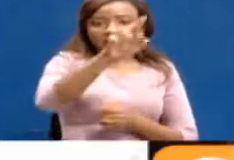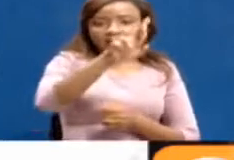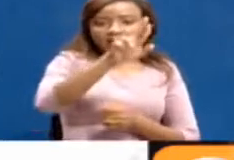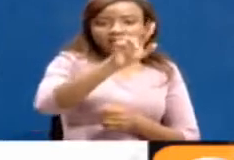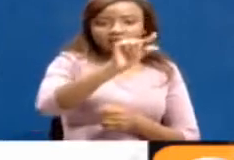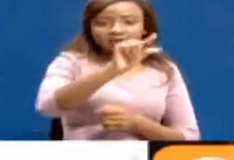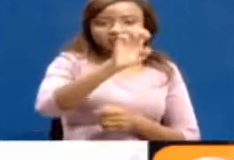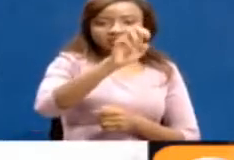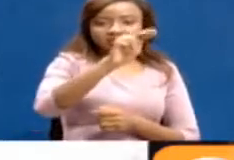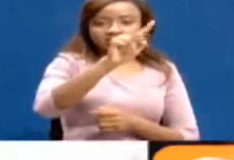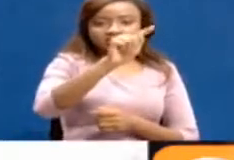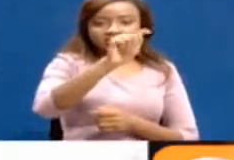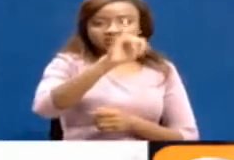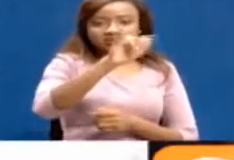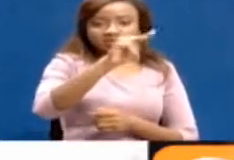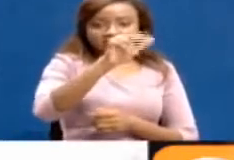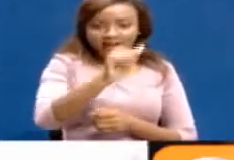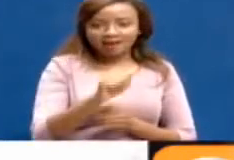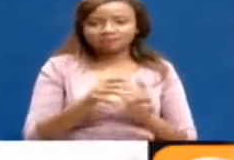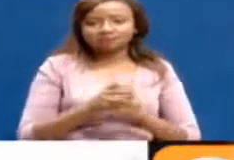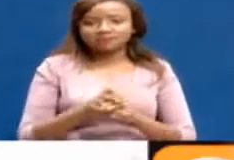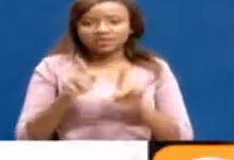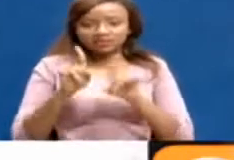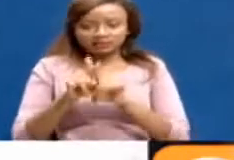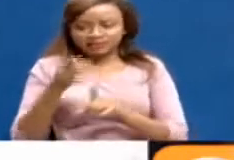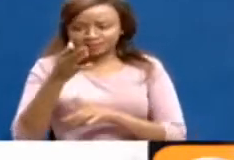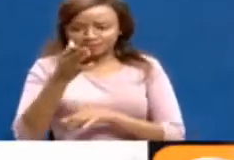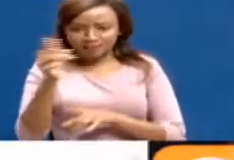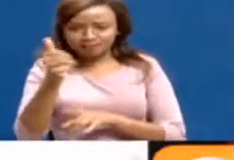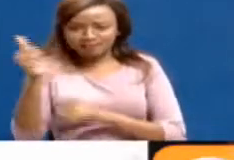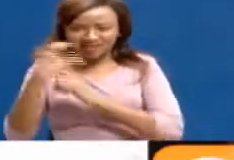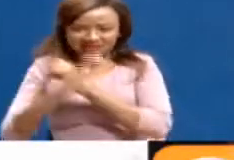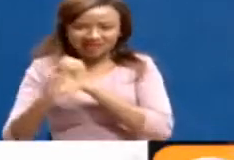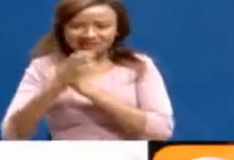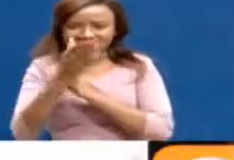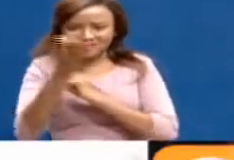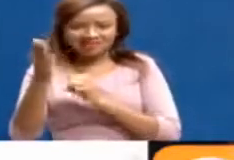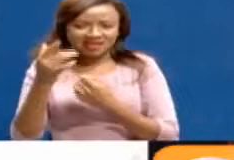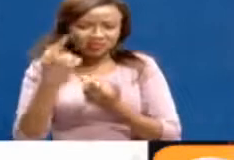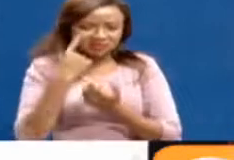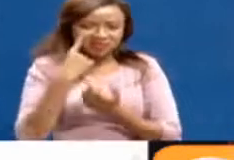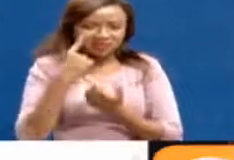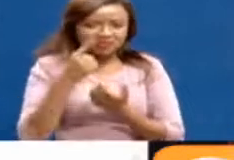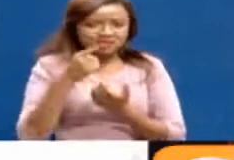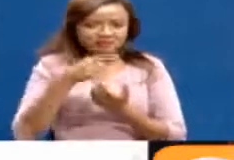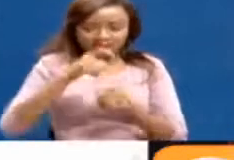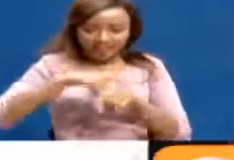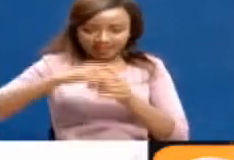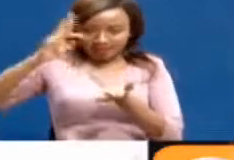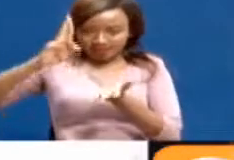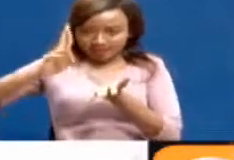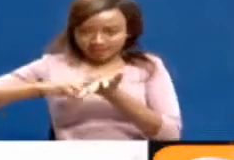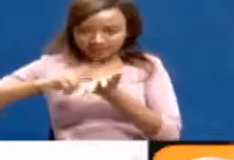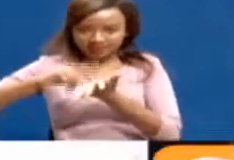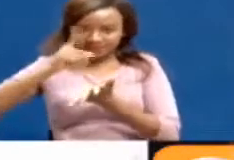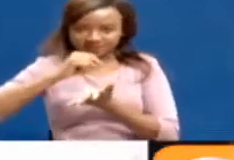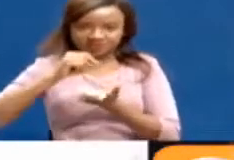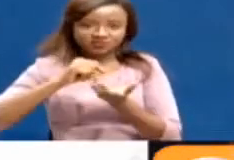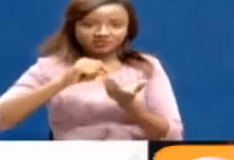complete moratorium. In the USA, it's a complete moratorium on some of these rent obligations once you register for